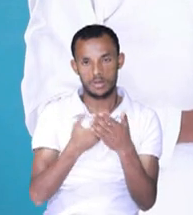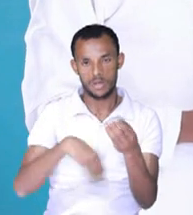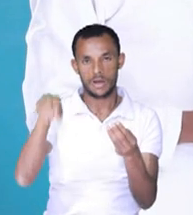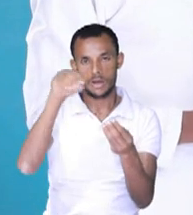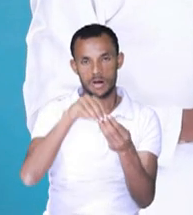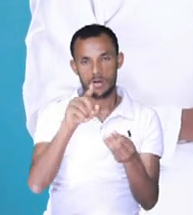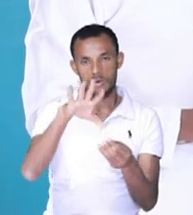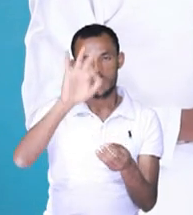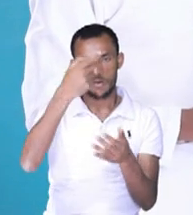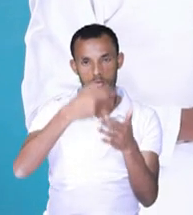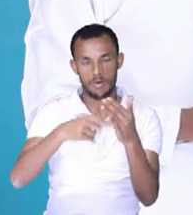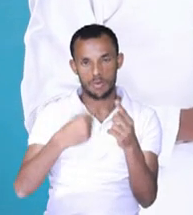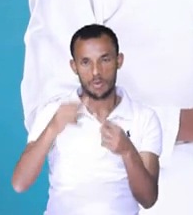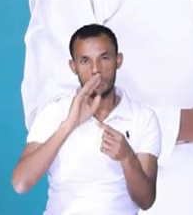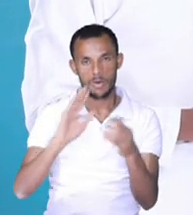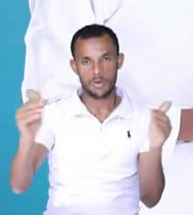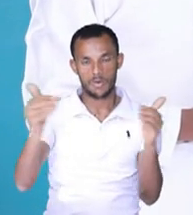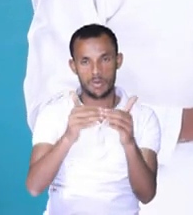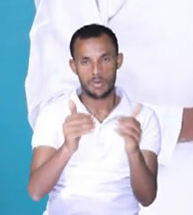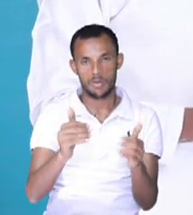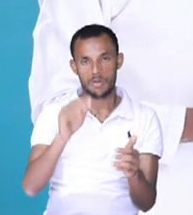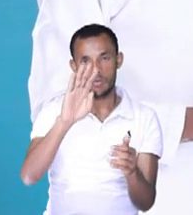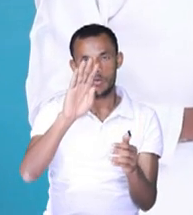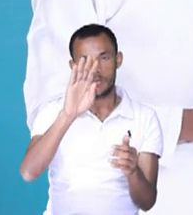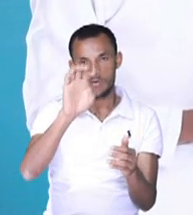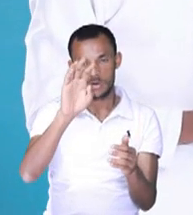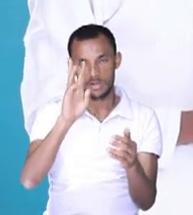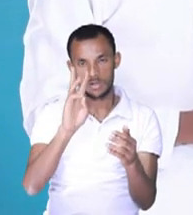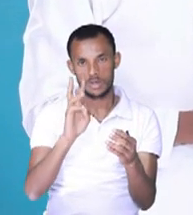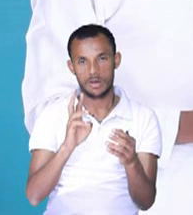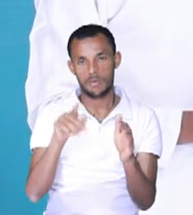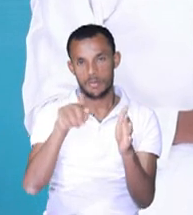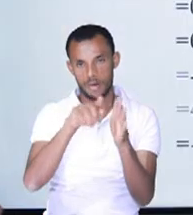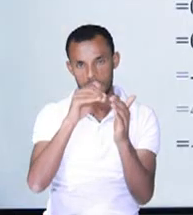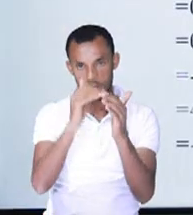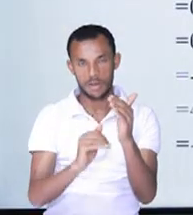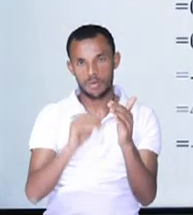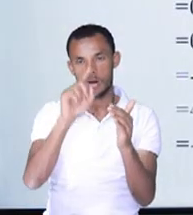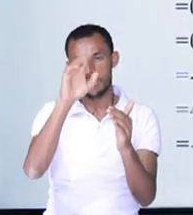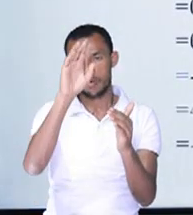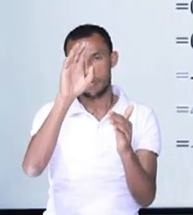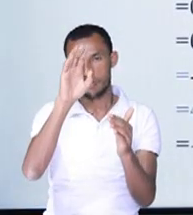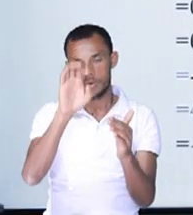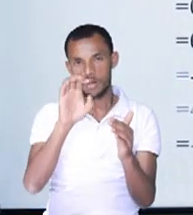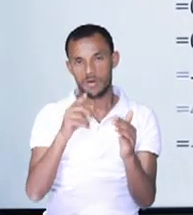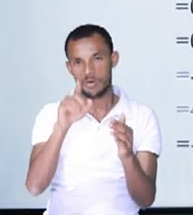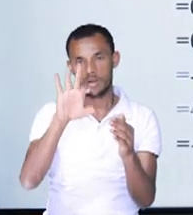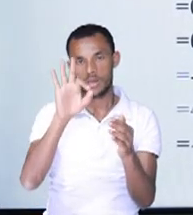up, you will get a value to be equal to 46 minus 140 to be equal to negative